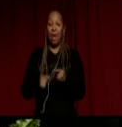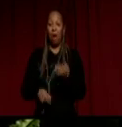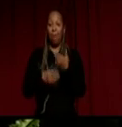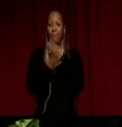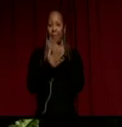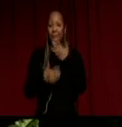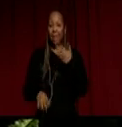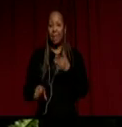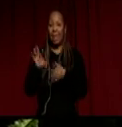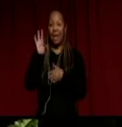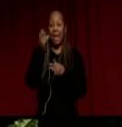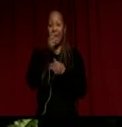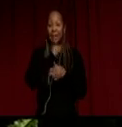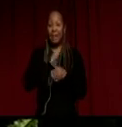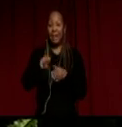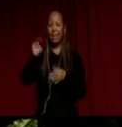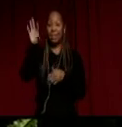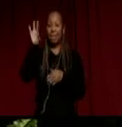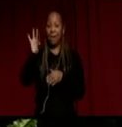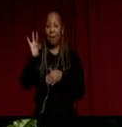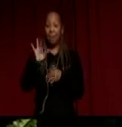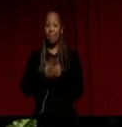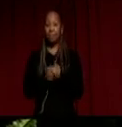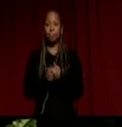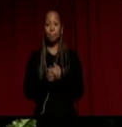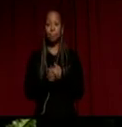seeing hormones being given to cows.